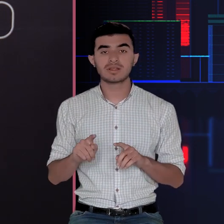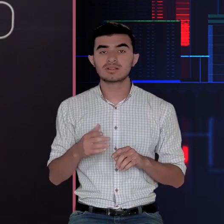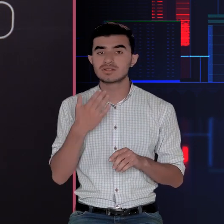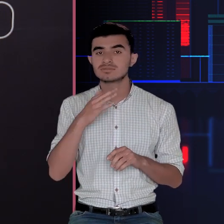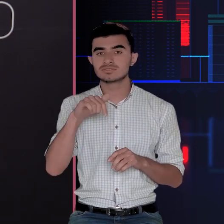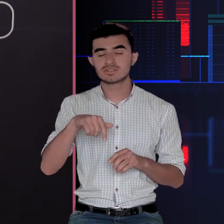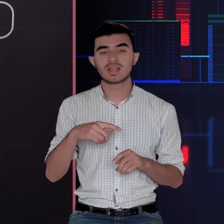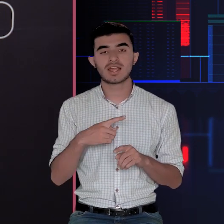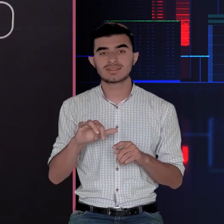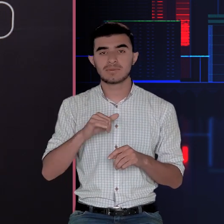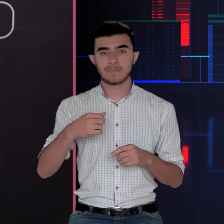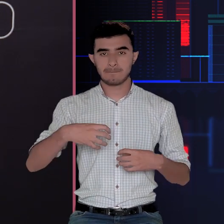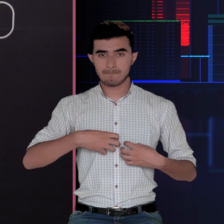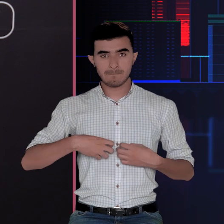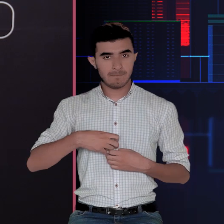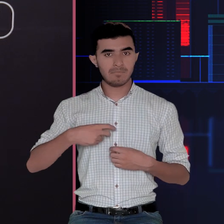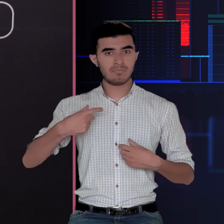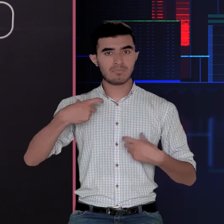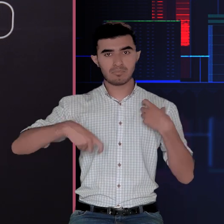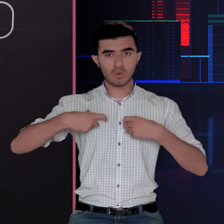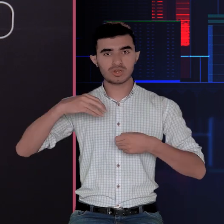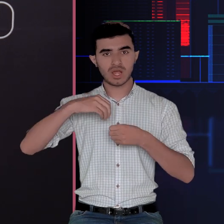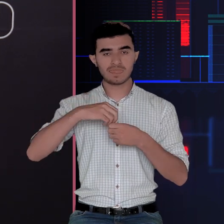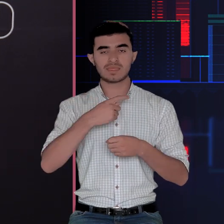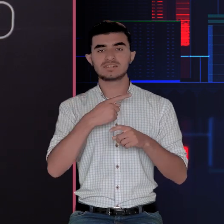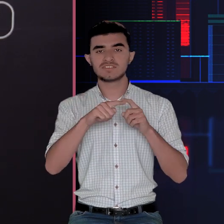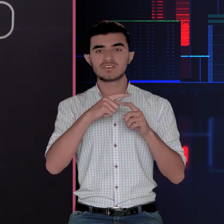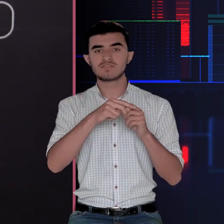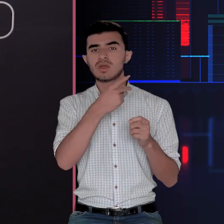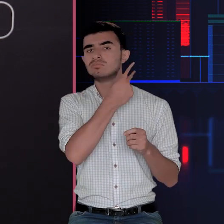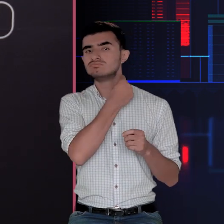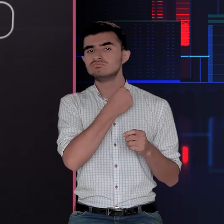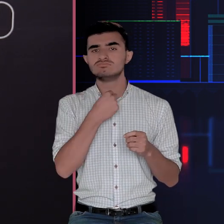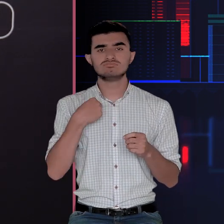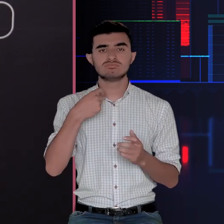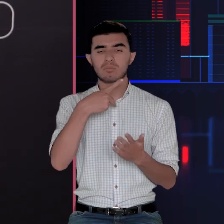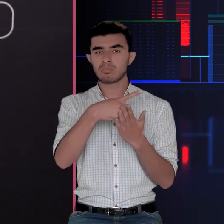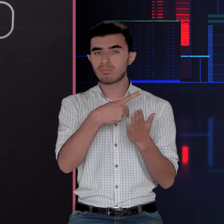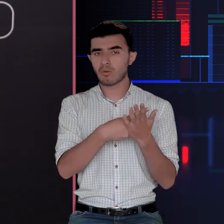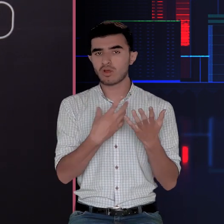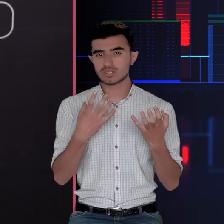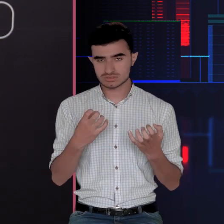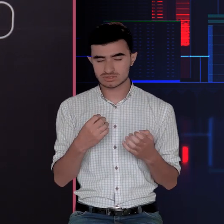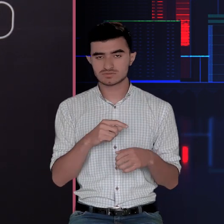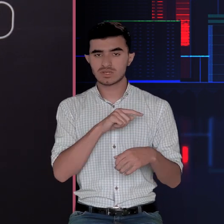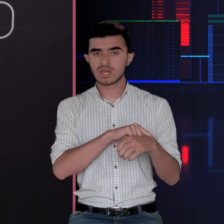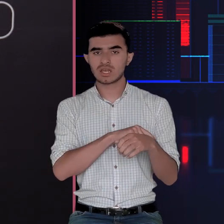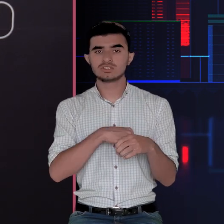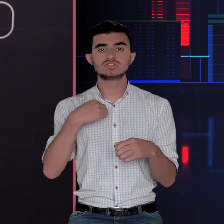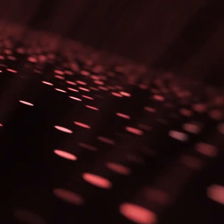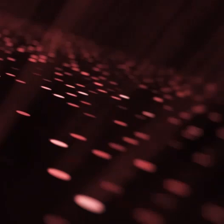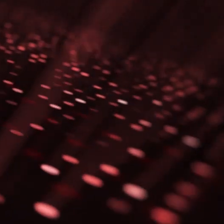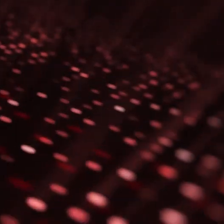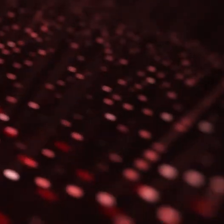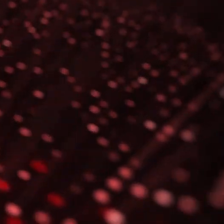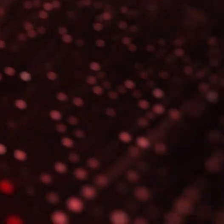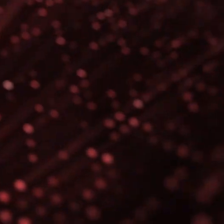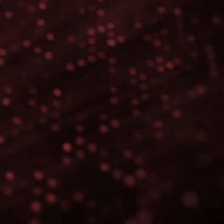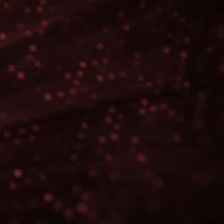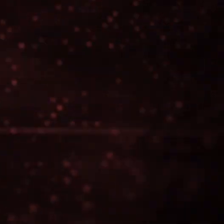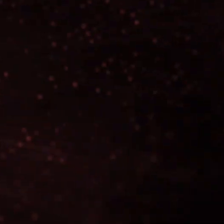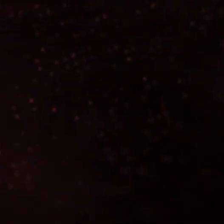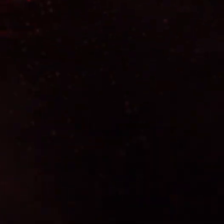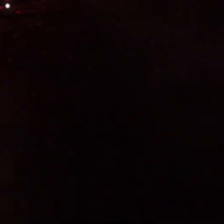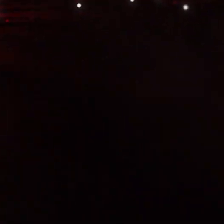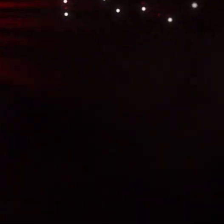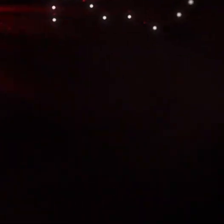points on the body, and the therapist basically knows which to manipulate at which point in time.